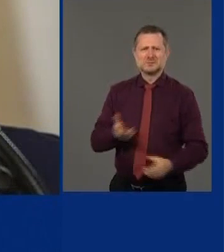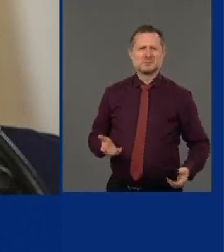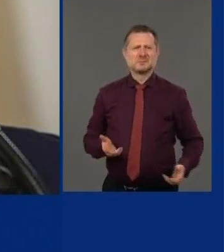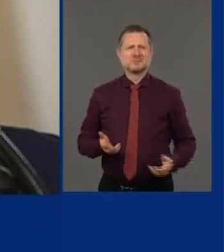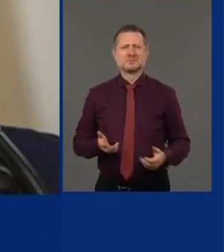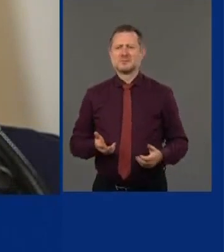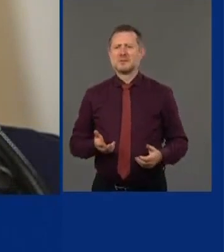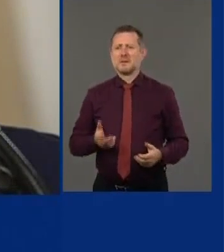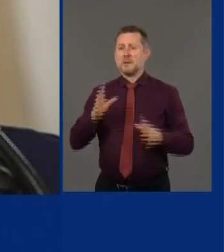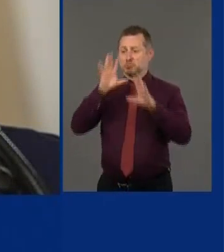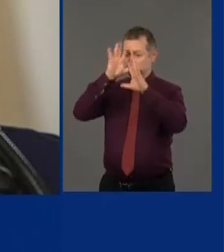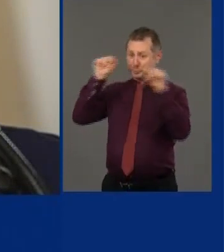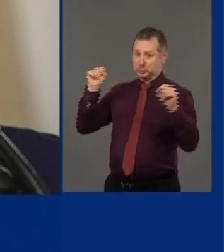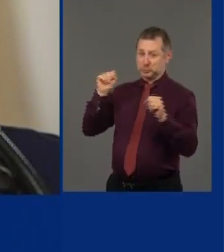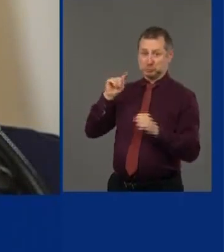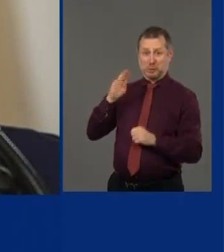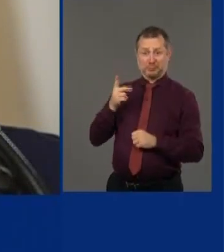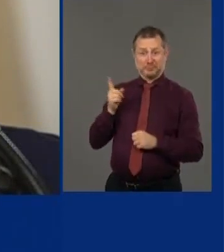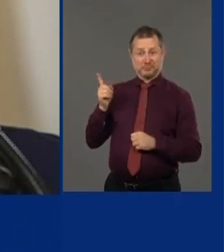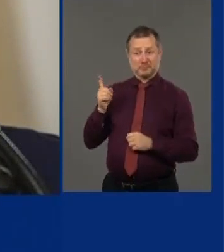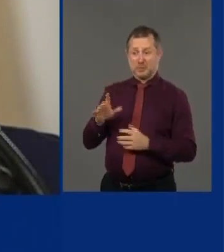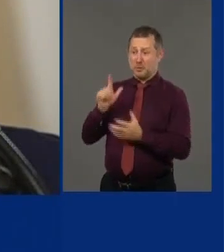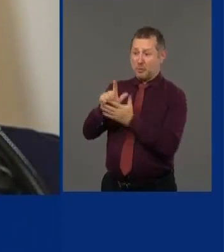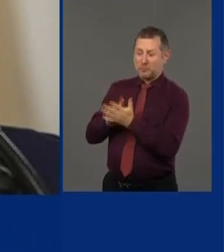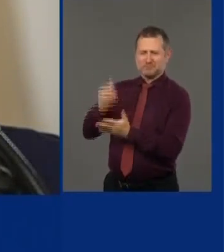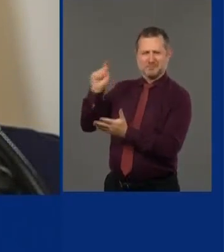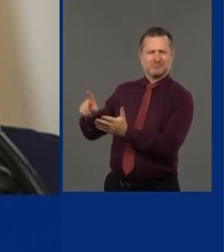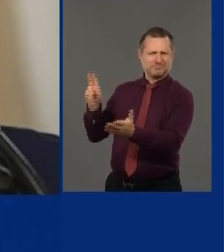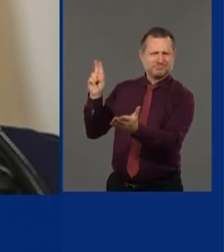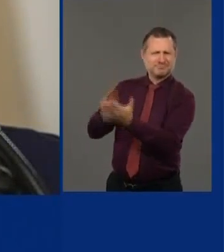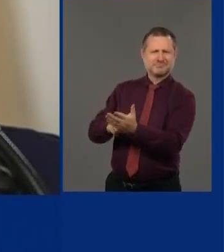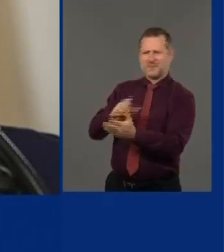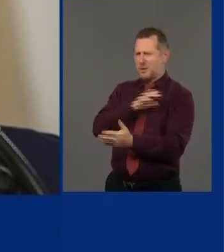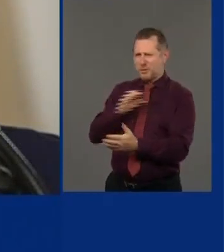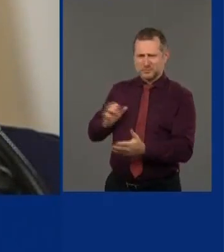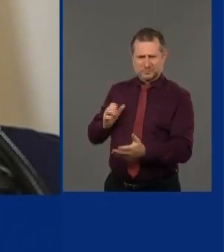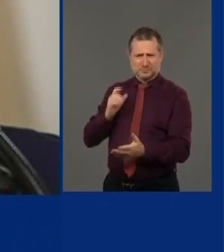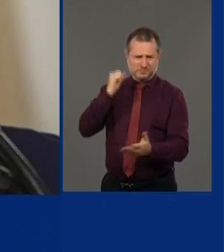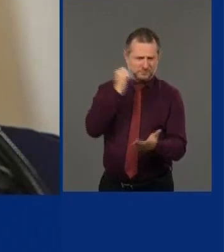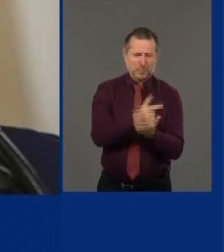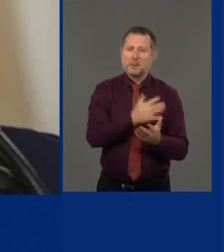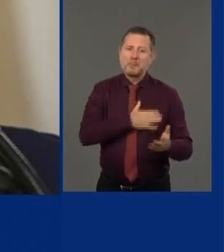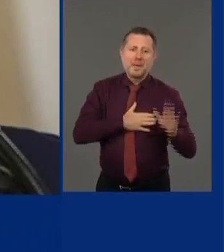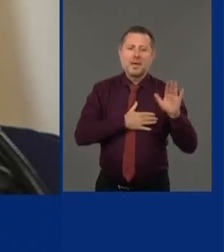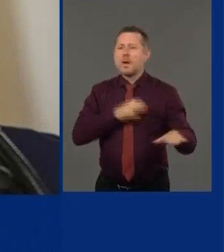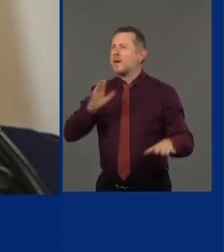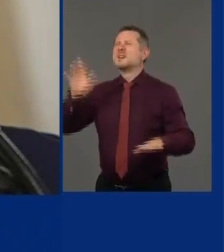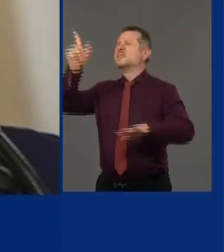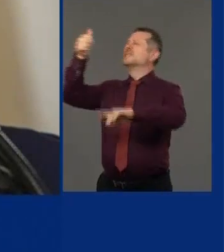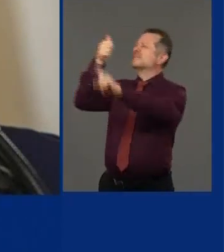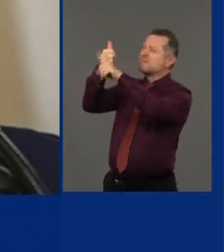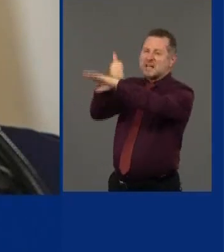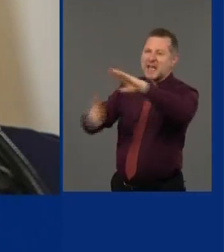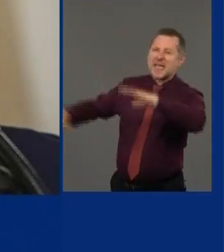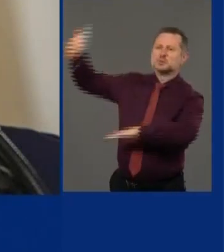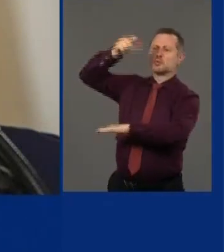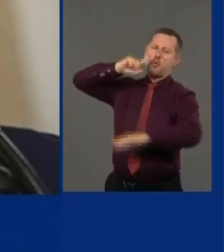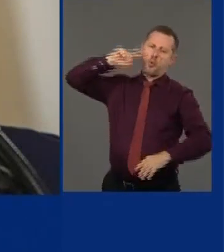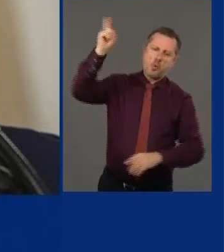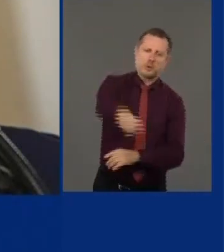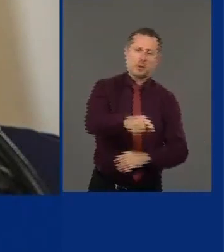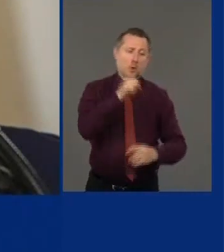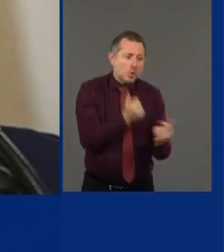the president doesn't have to pass a piece of legislation, doesn't have to call the Congress, just sign an executive order